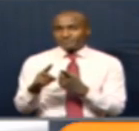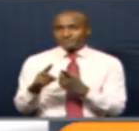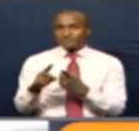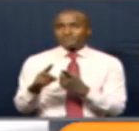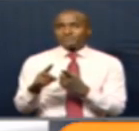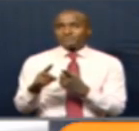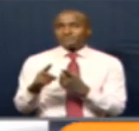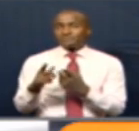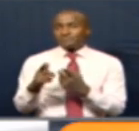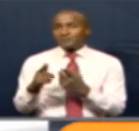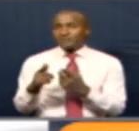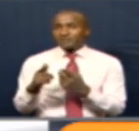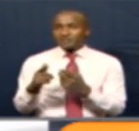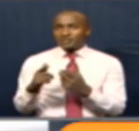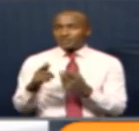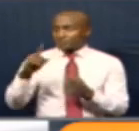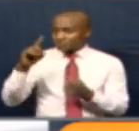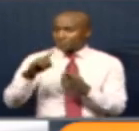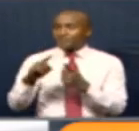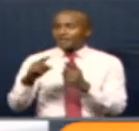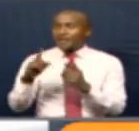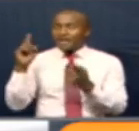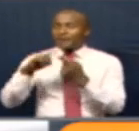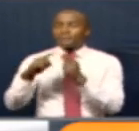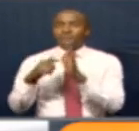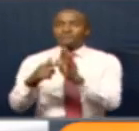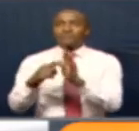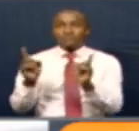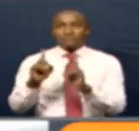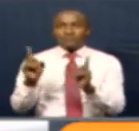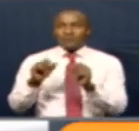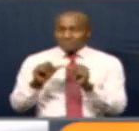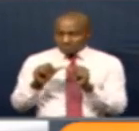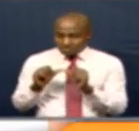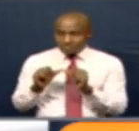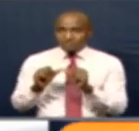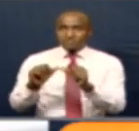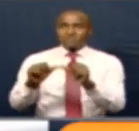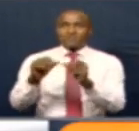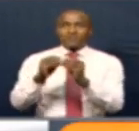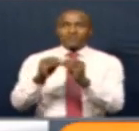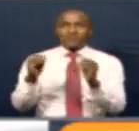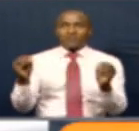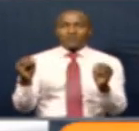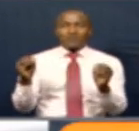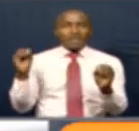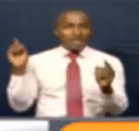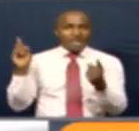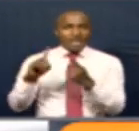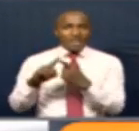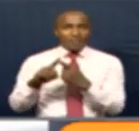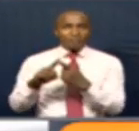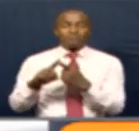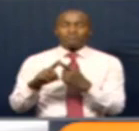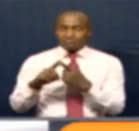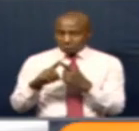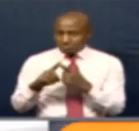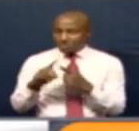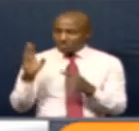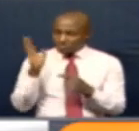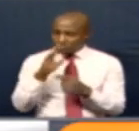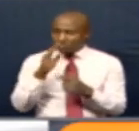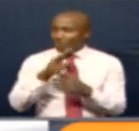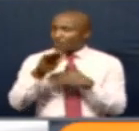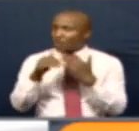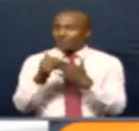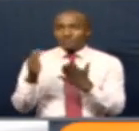purely aesthetic PR basis, but on a sustainable long-term basis with an end-to-end plan for solid waste and liquid